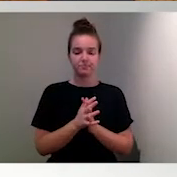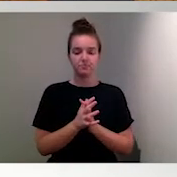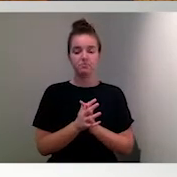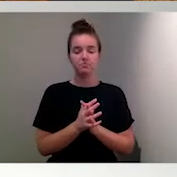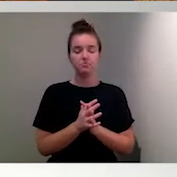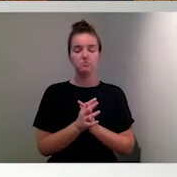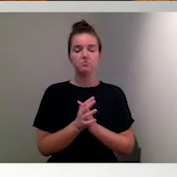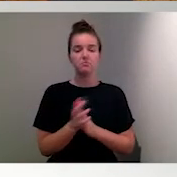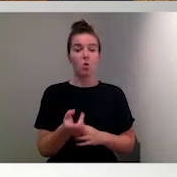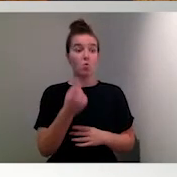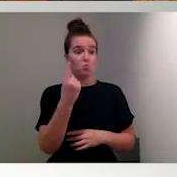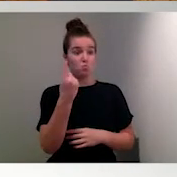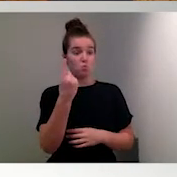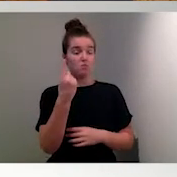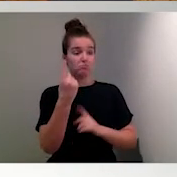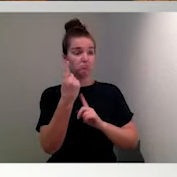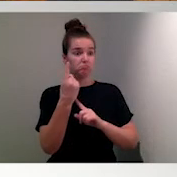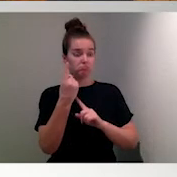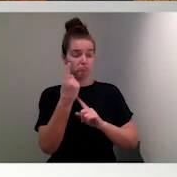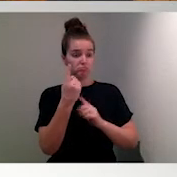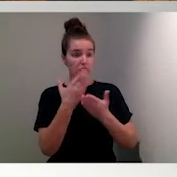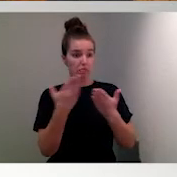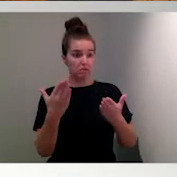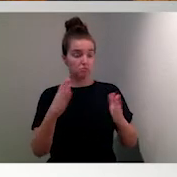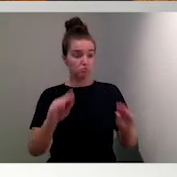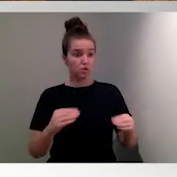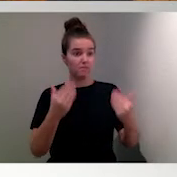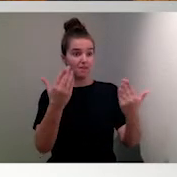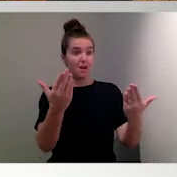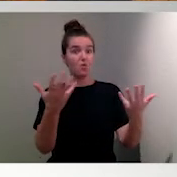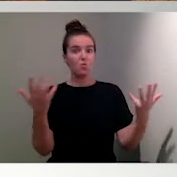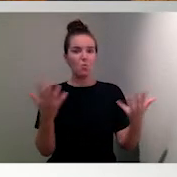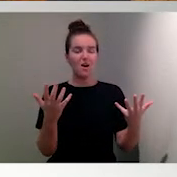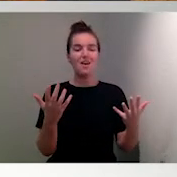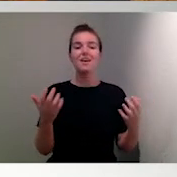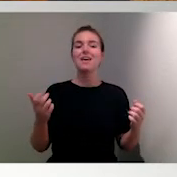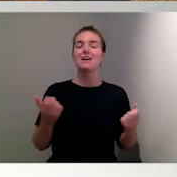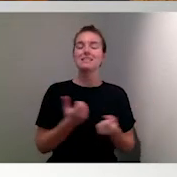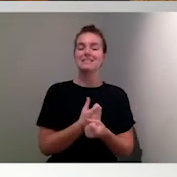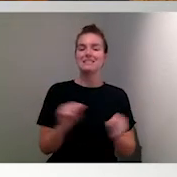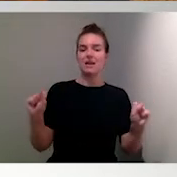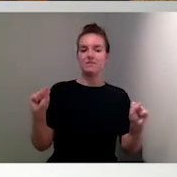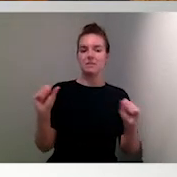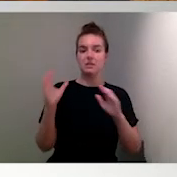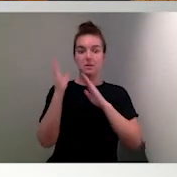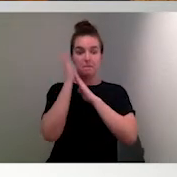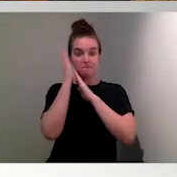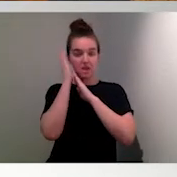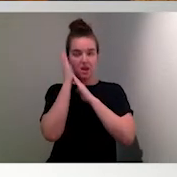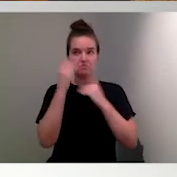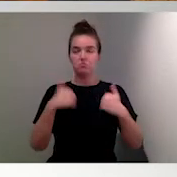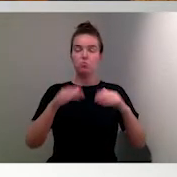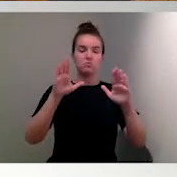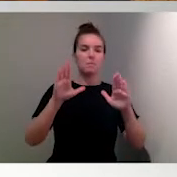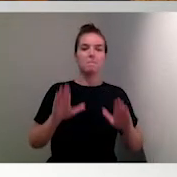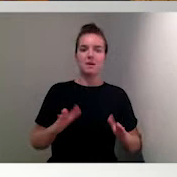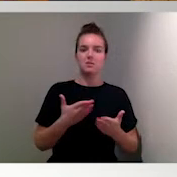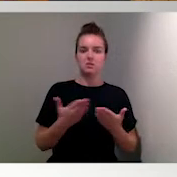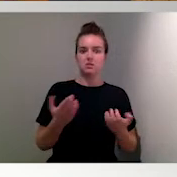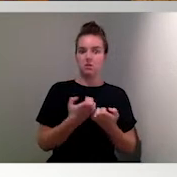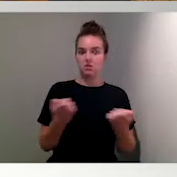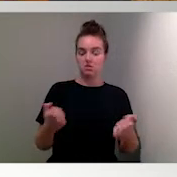we have access to, is a safety bed. If you have a child with a cognitive disorder who is an